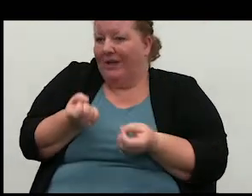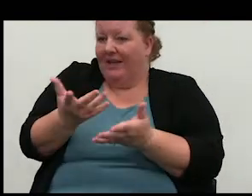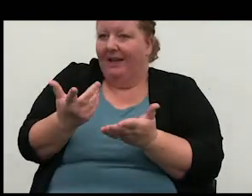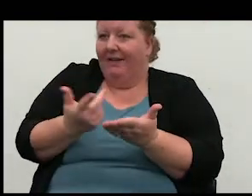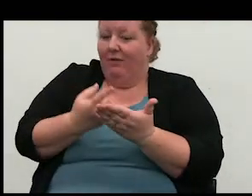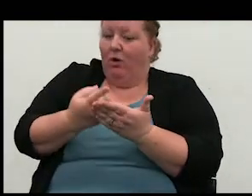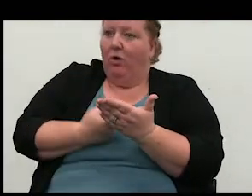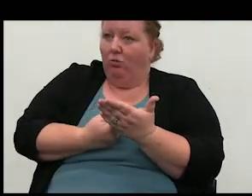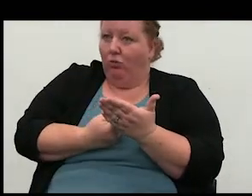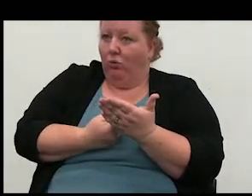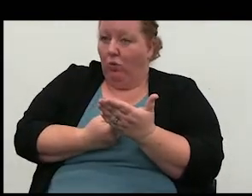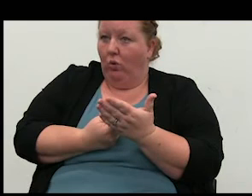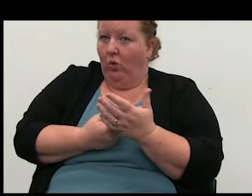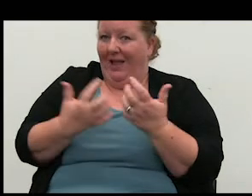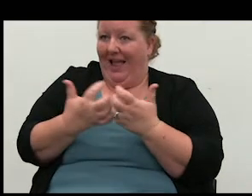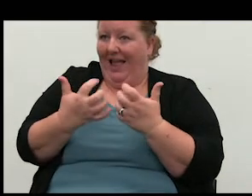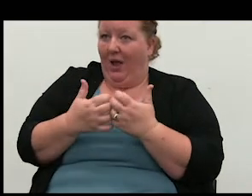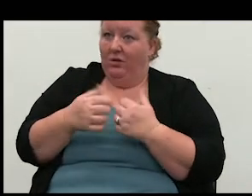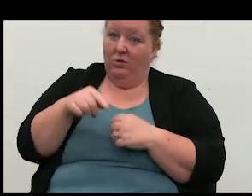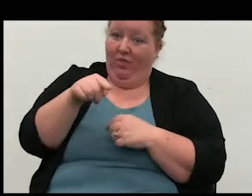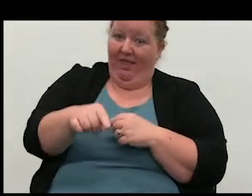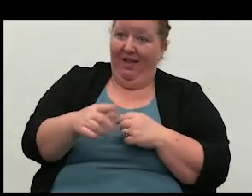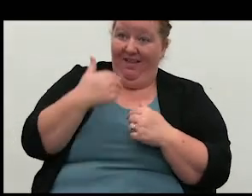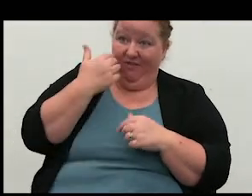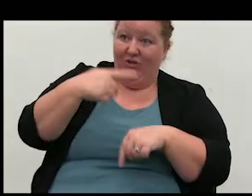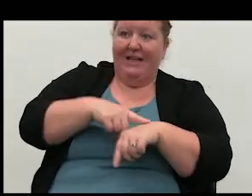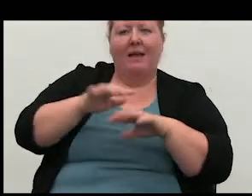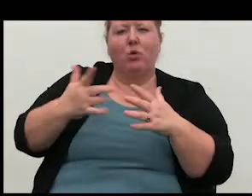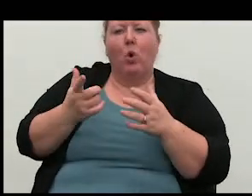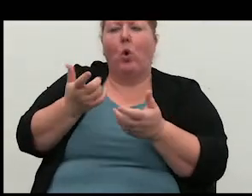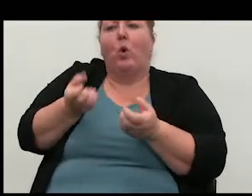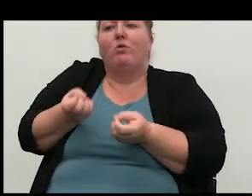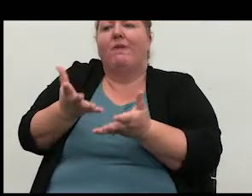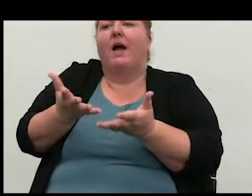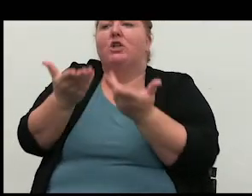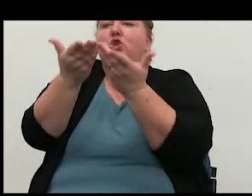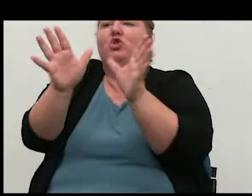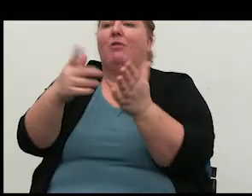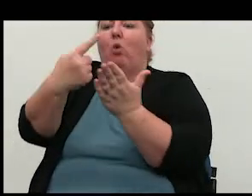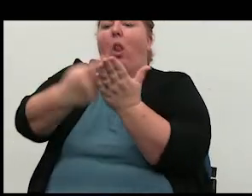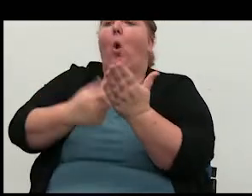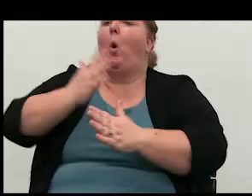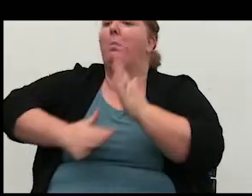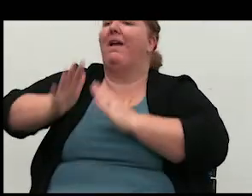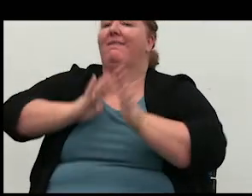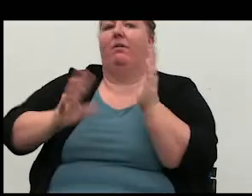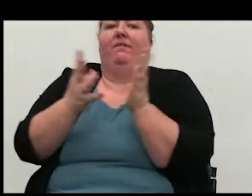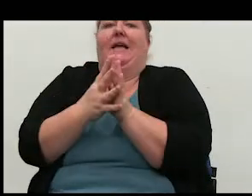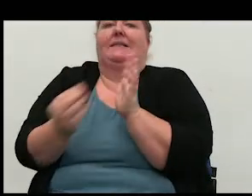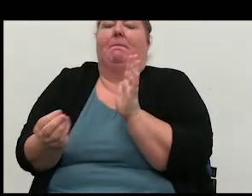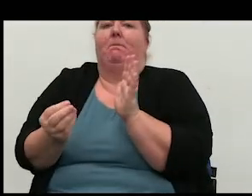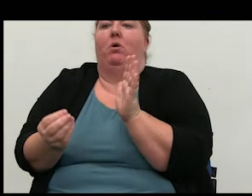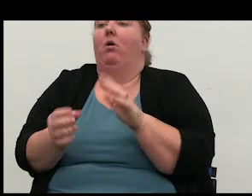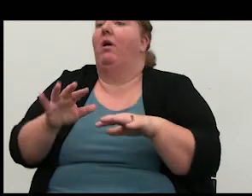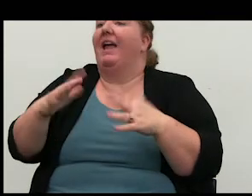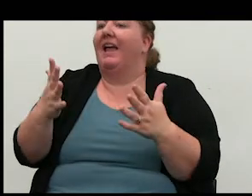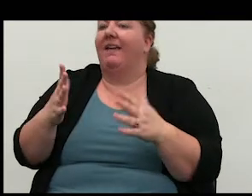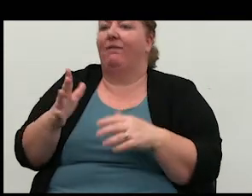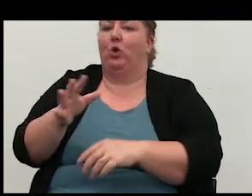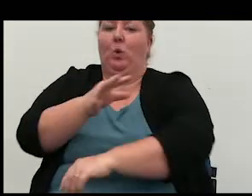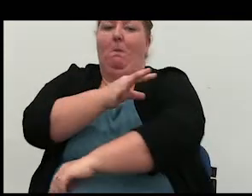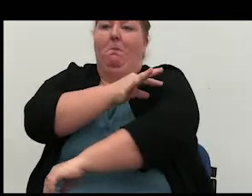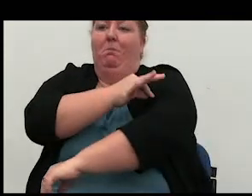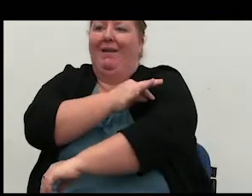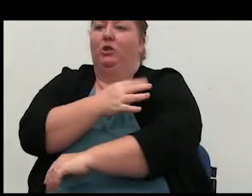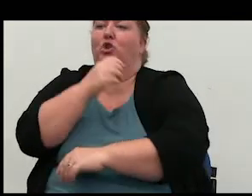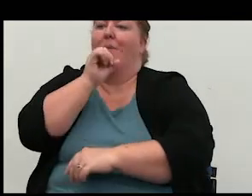how to behave every time, or you could give them a general law of behaviour, which, for example, if you pinch a man, he